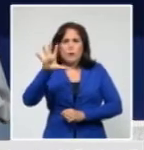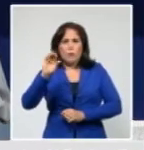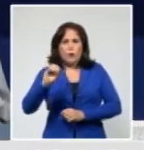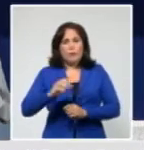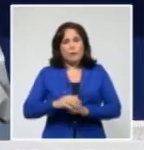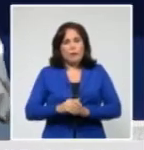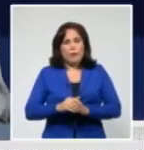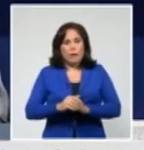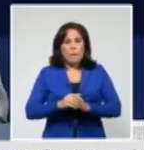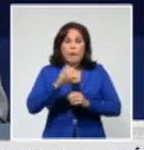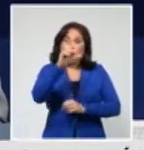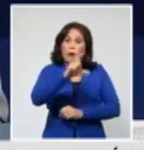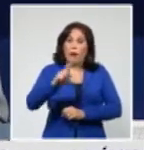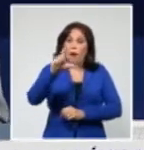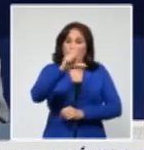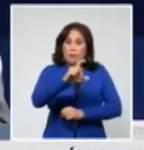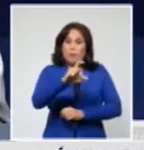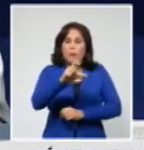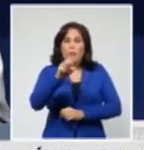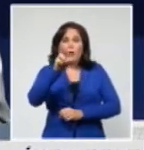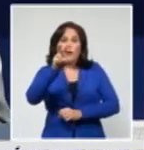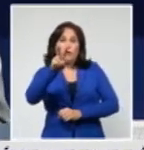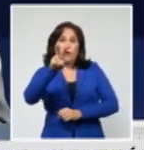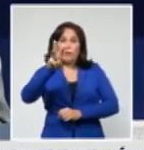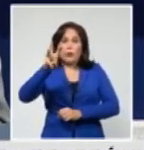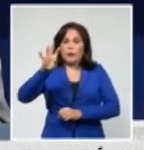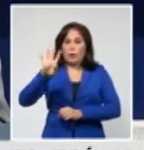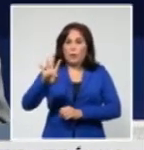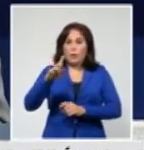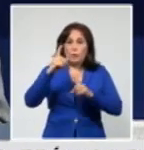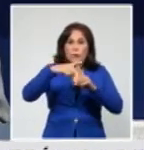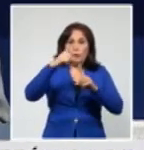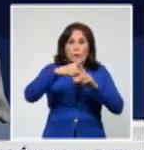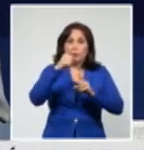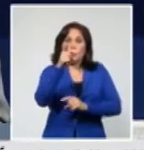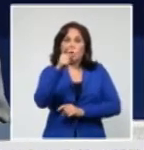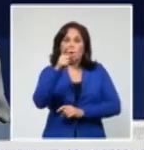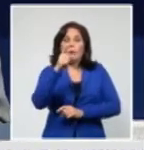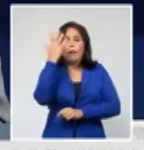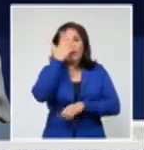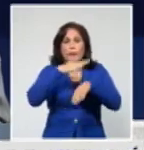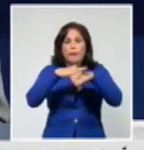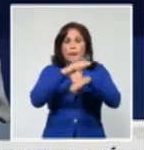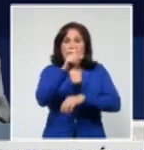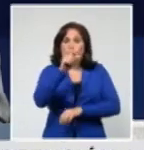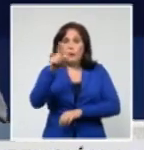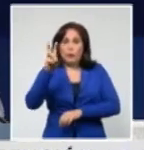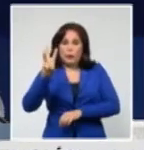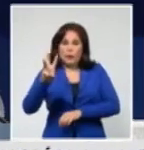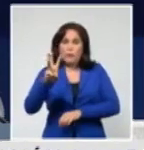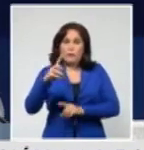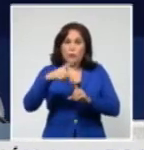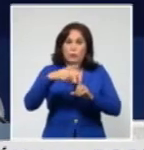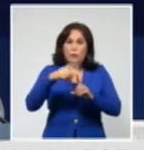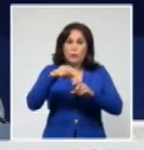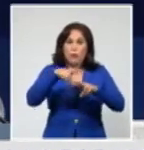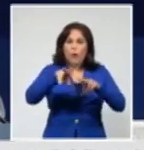101, Sancti Spiritus, 114, Ciego de Ávila, 250,